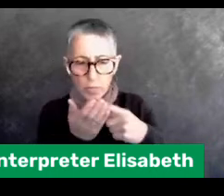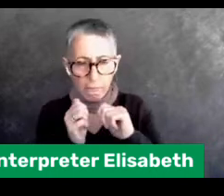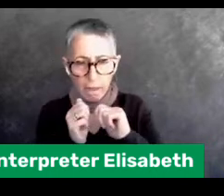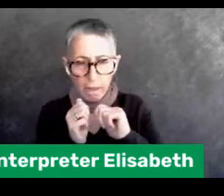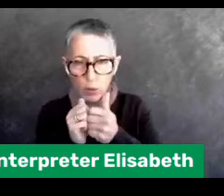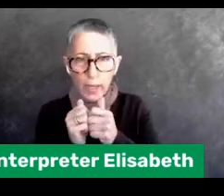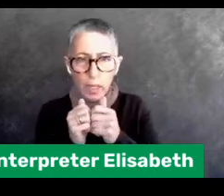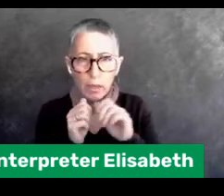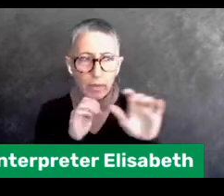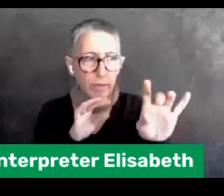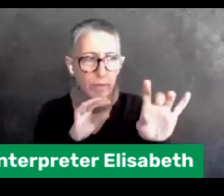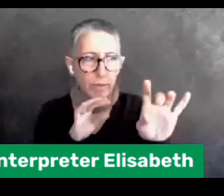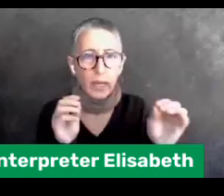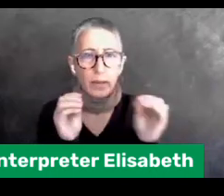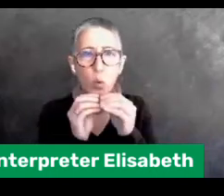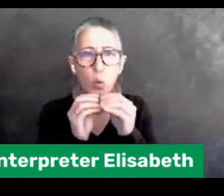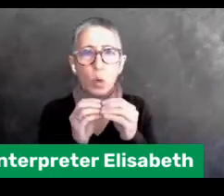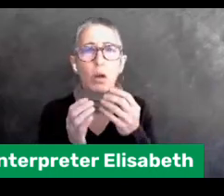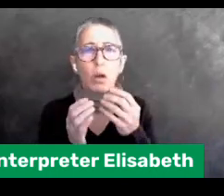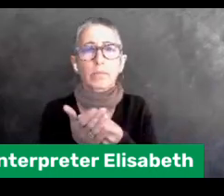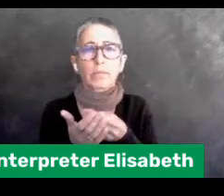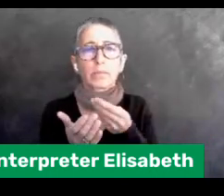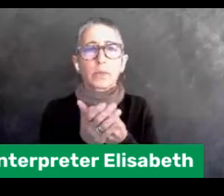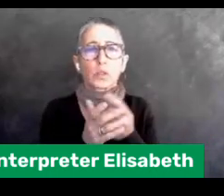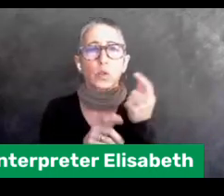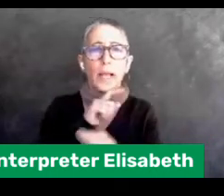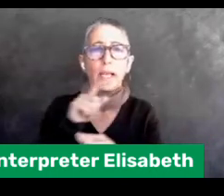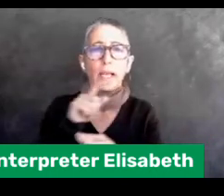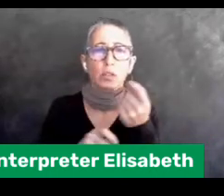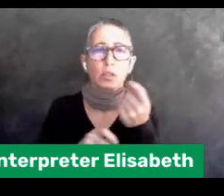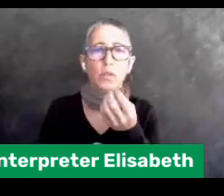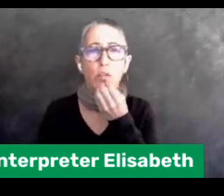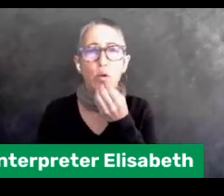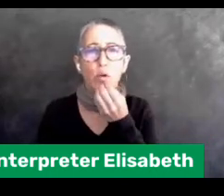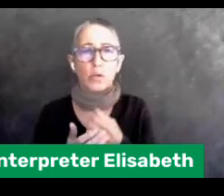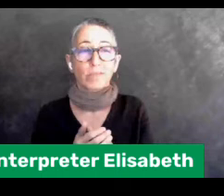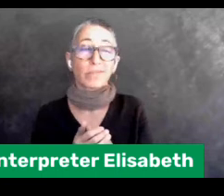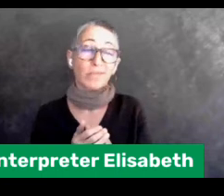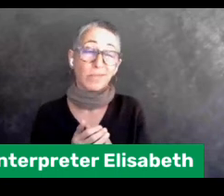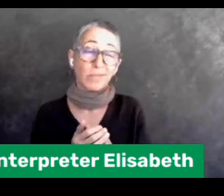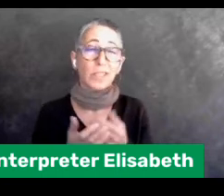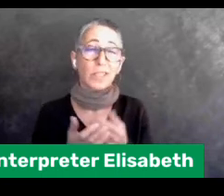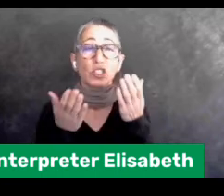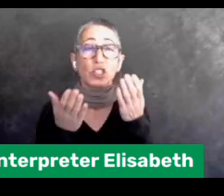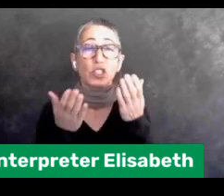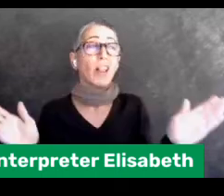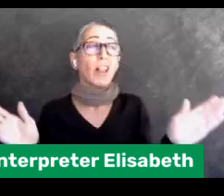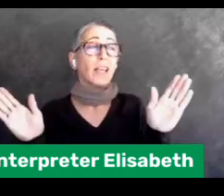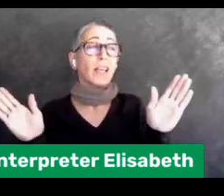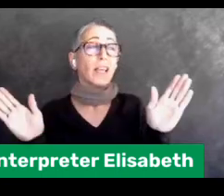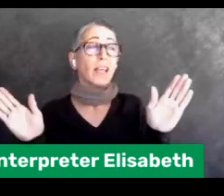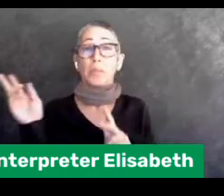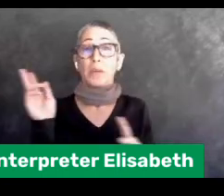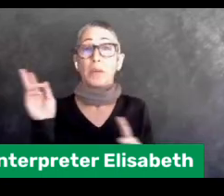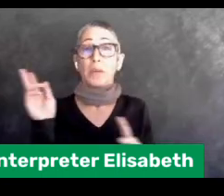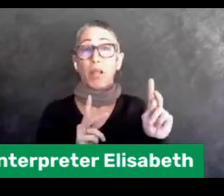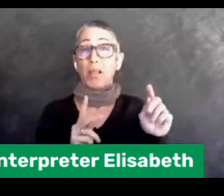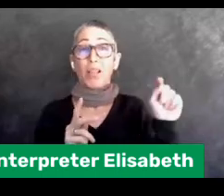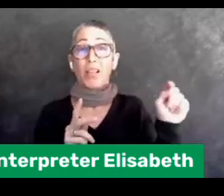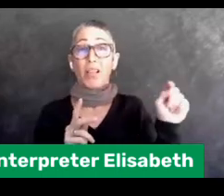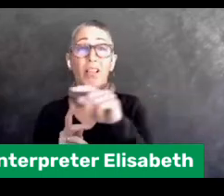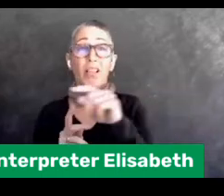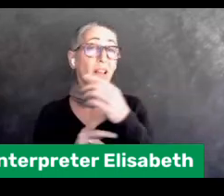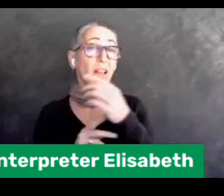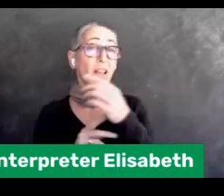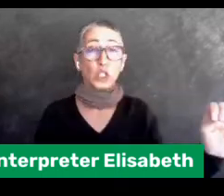for emergency food. There's a little bit, I think, of fatigue in general of everyone in this emergency state, but we're still in an emergency,